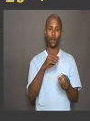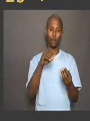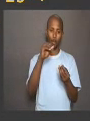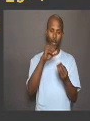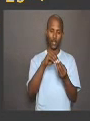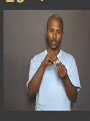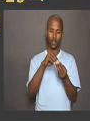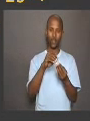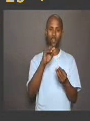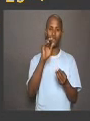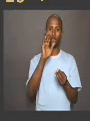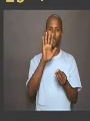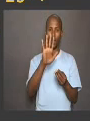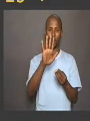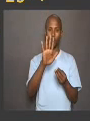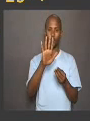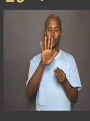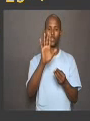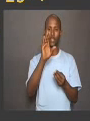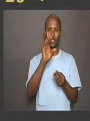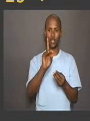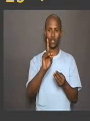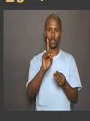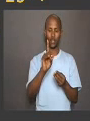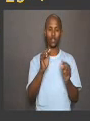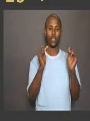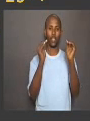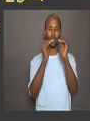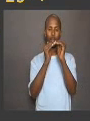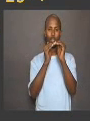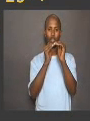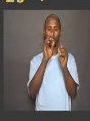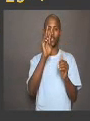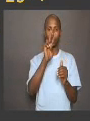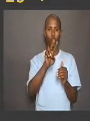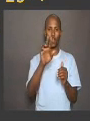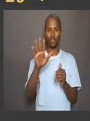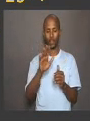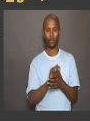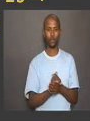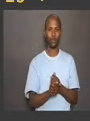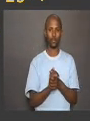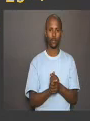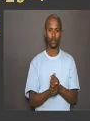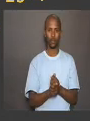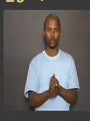A1 plus 5D equals 25.